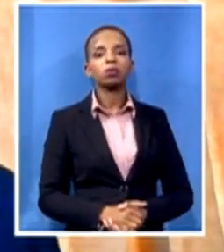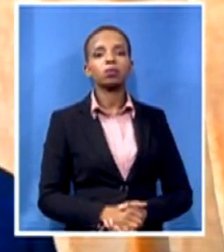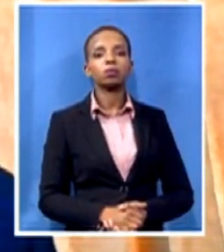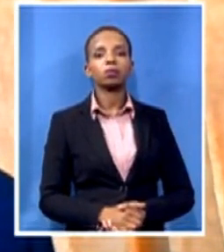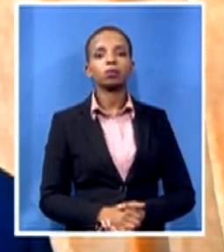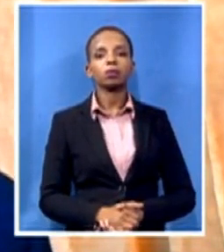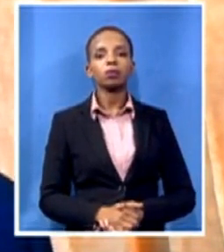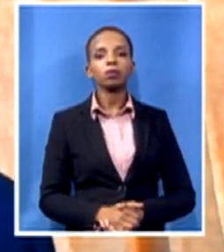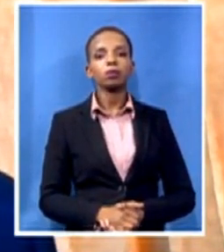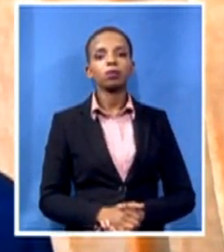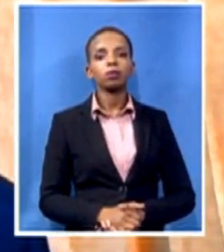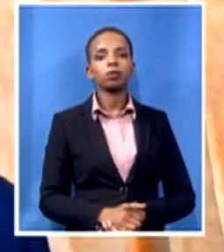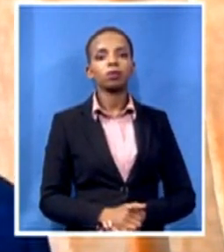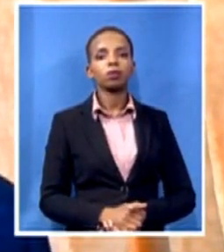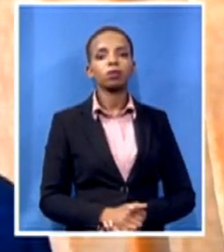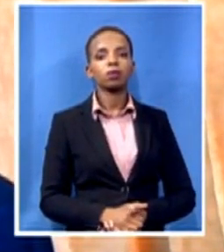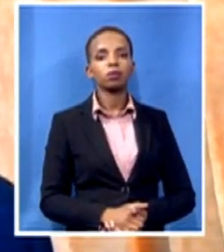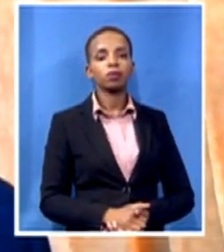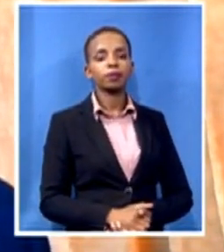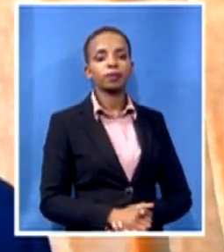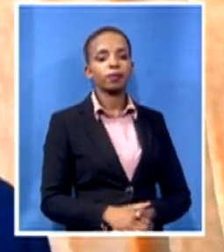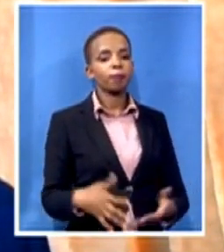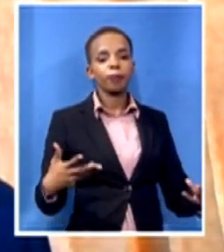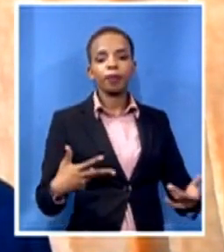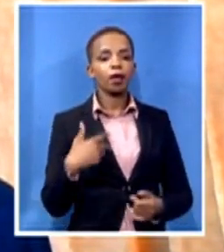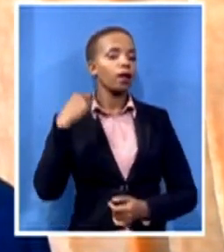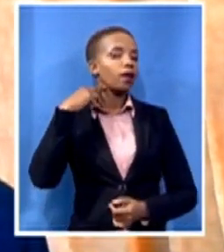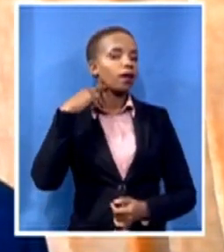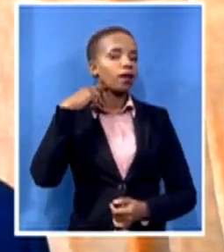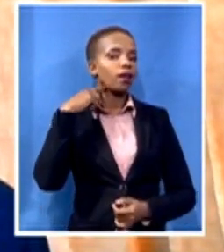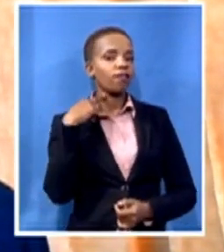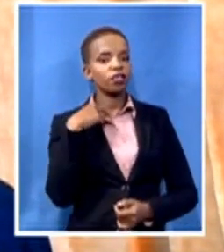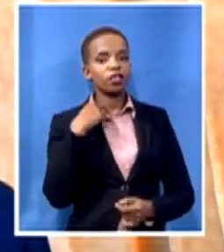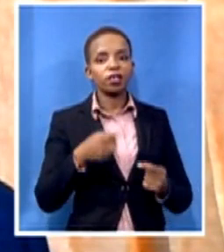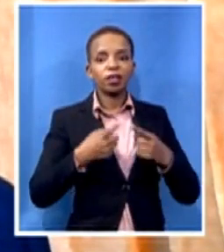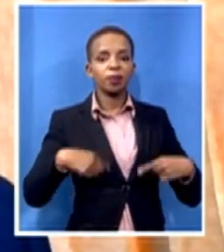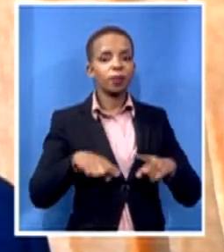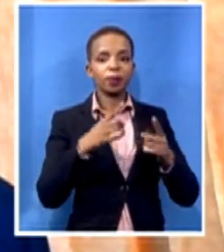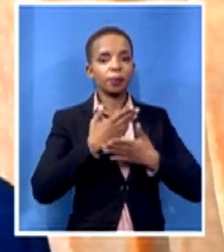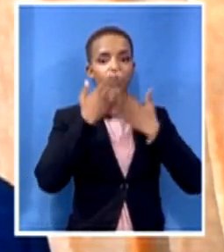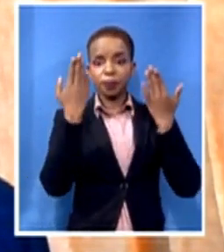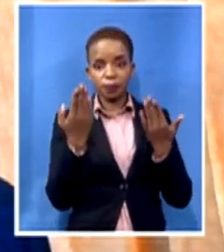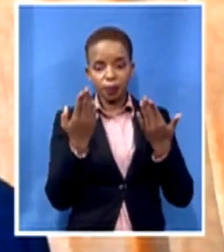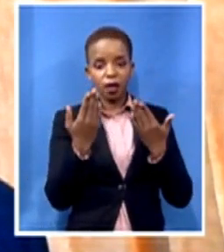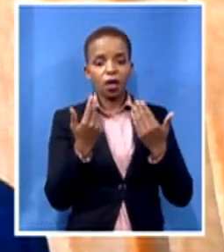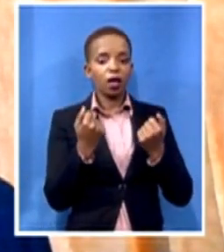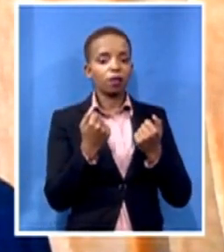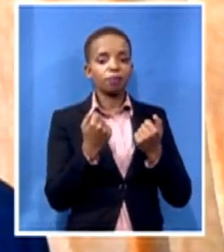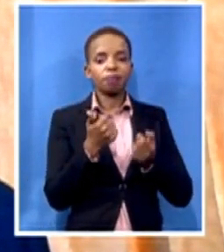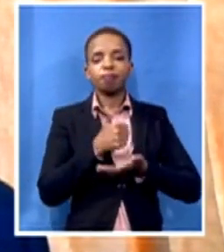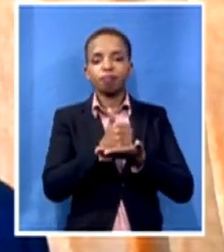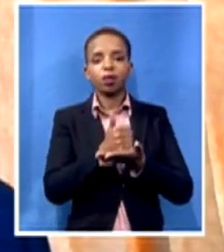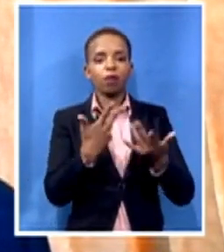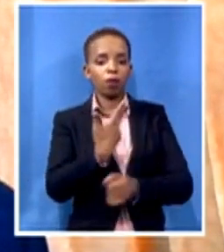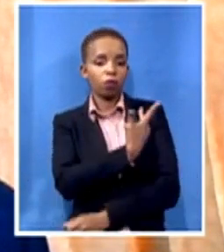Unfortunately, because we don't have any biomedical intervention in the form of treatment or vaccine, this may not